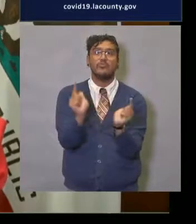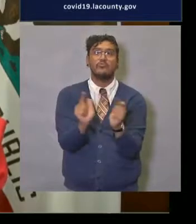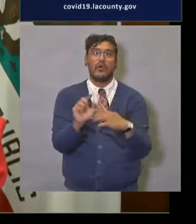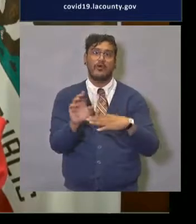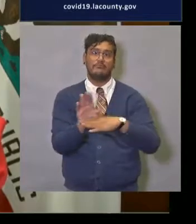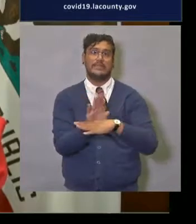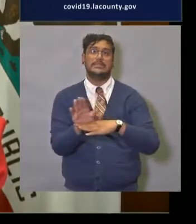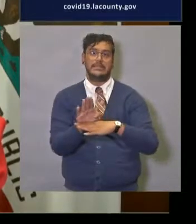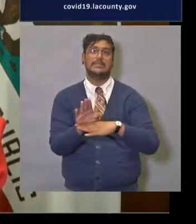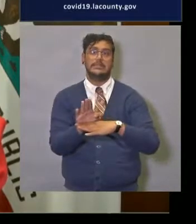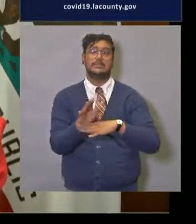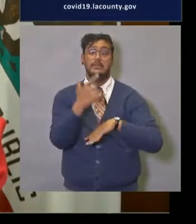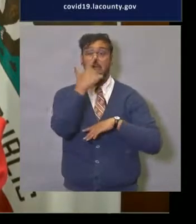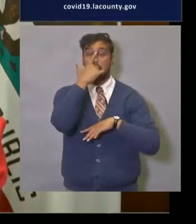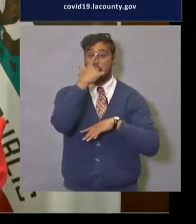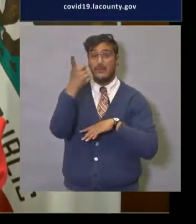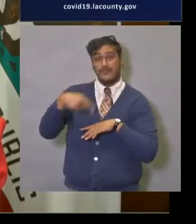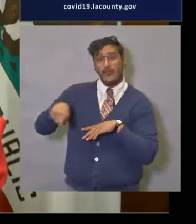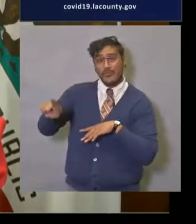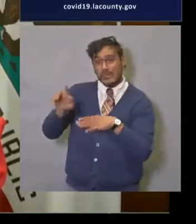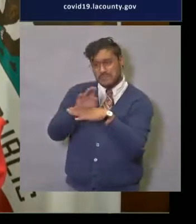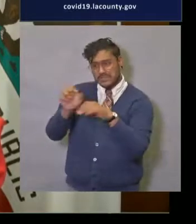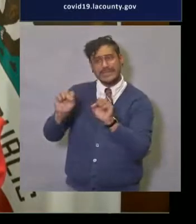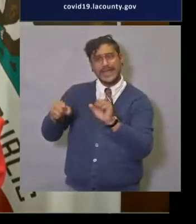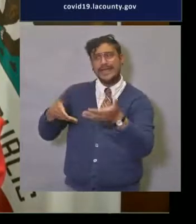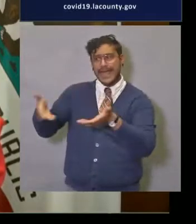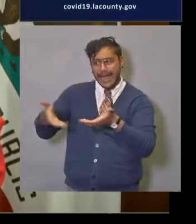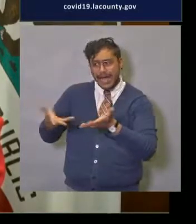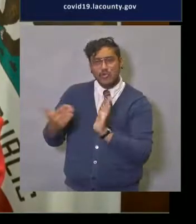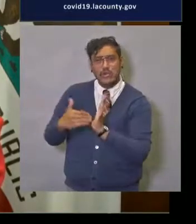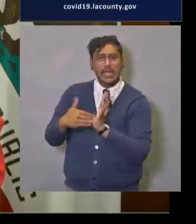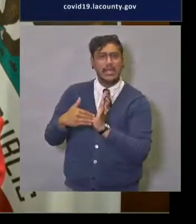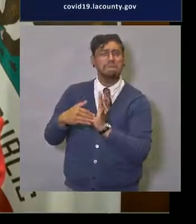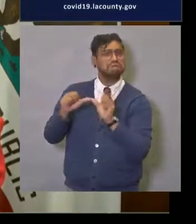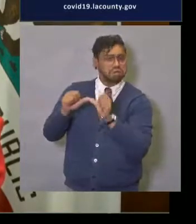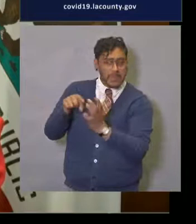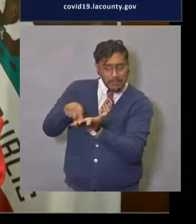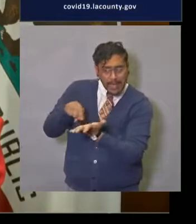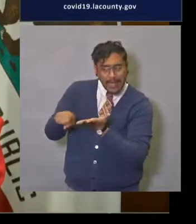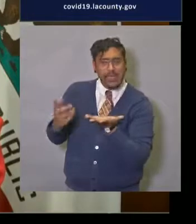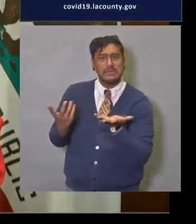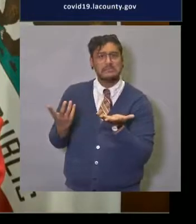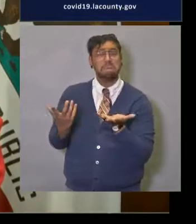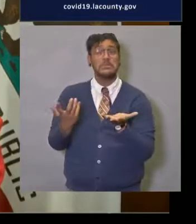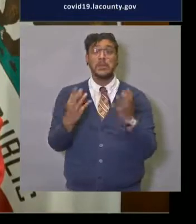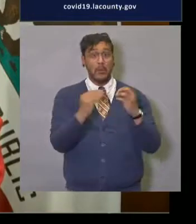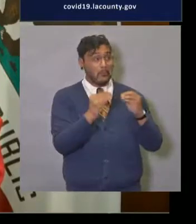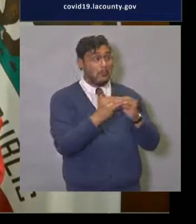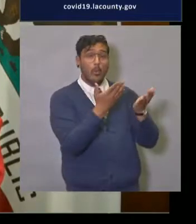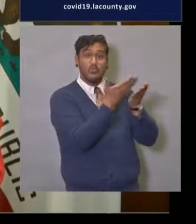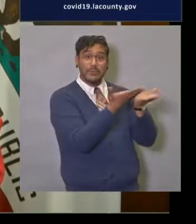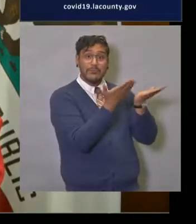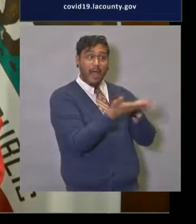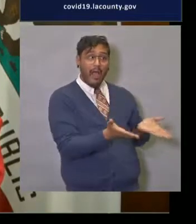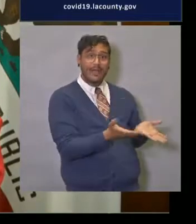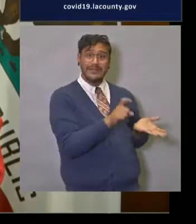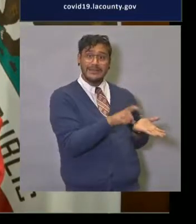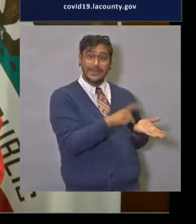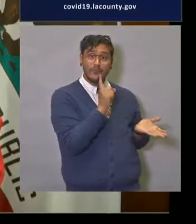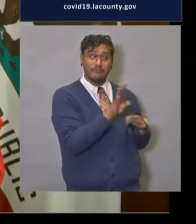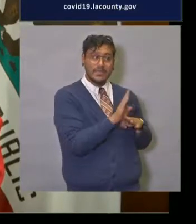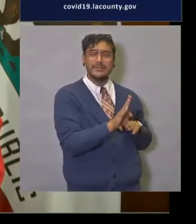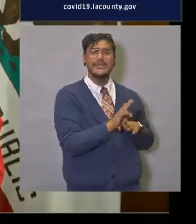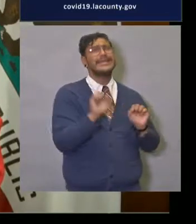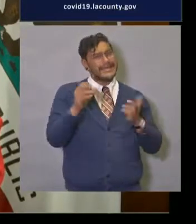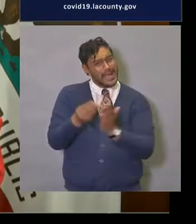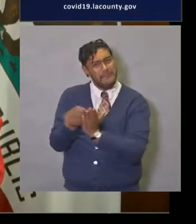businesses so that they can rehire and retain workers while purchasing the supplies needed to keep them safe. This